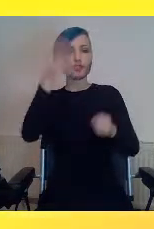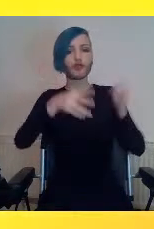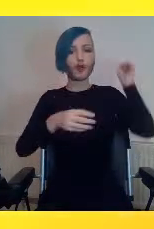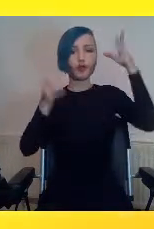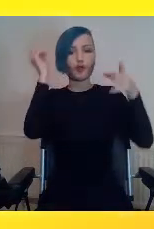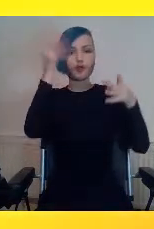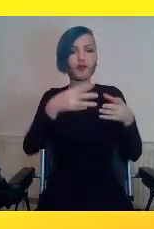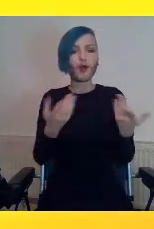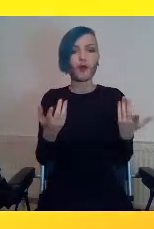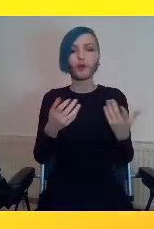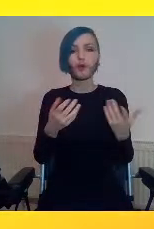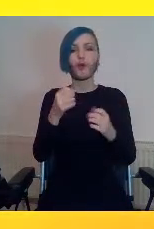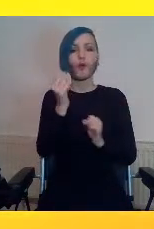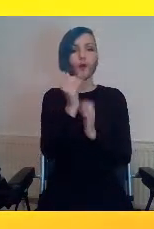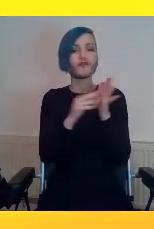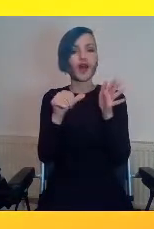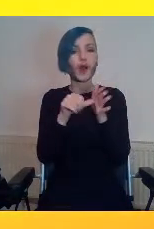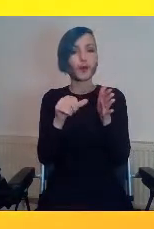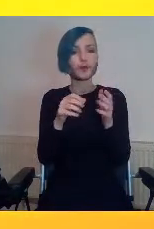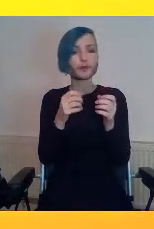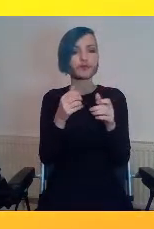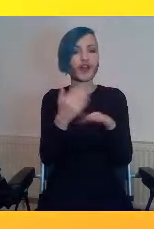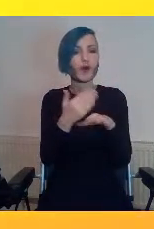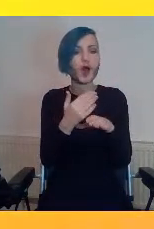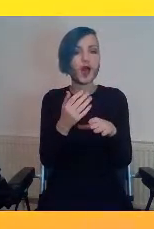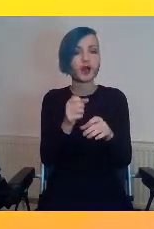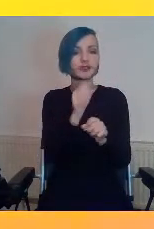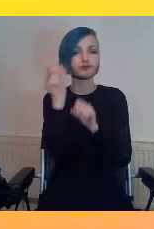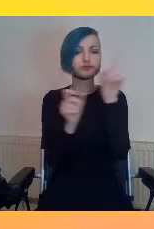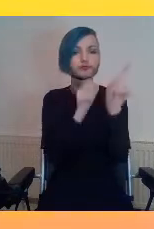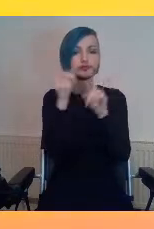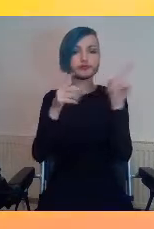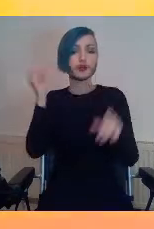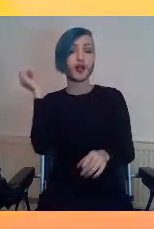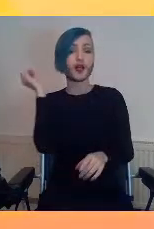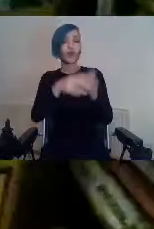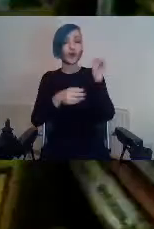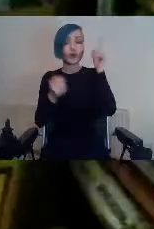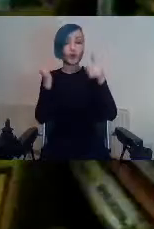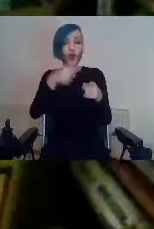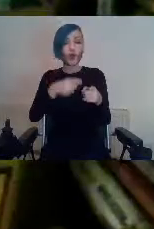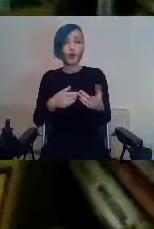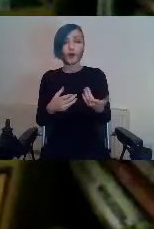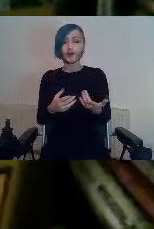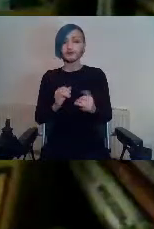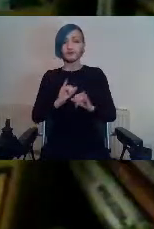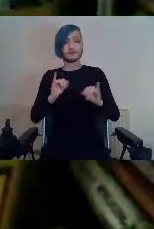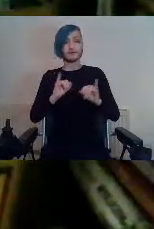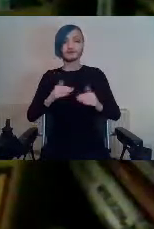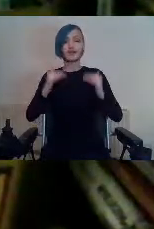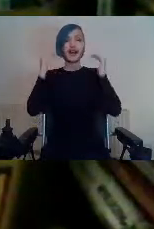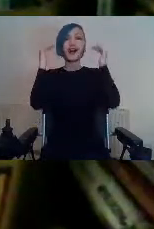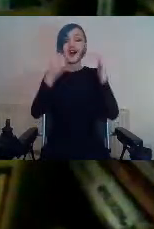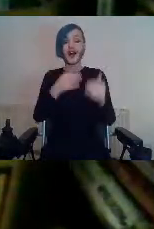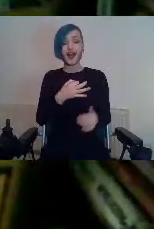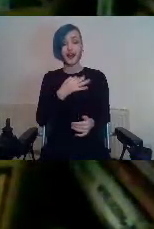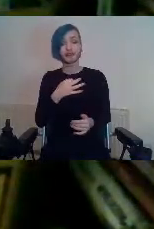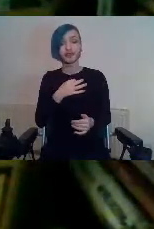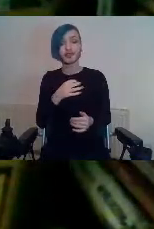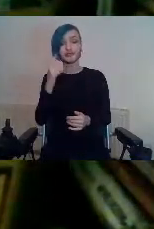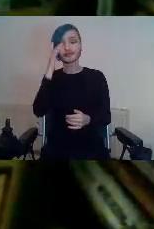firecrackers. It was just like a really very risky situation. And I think it's not because of the police